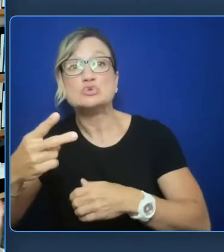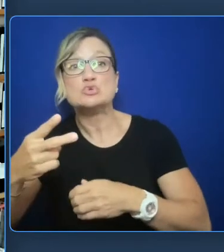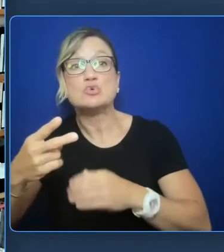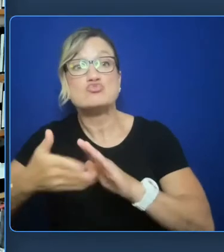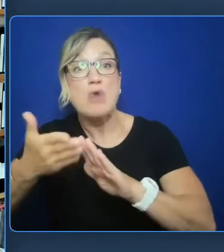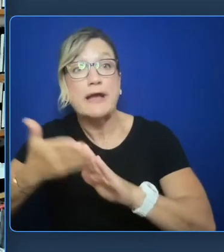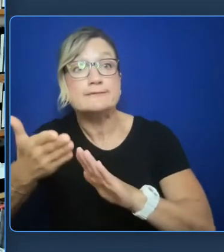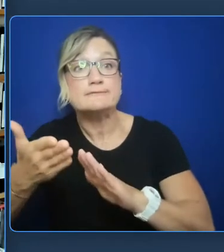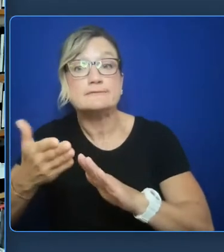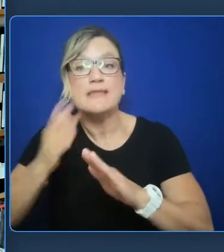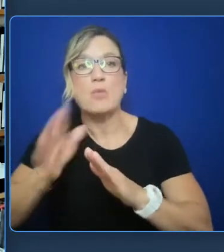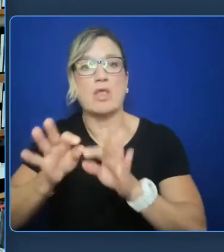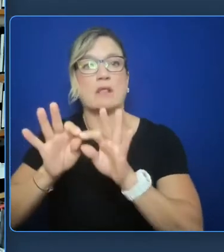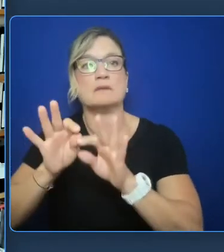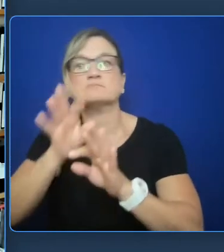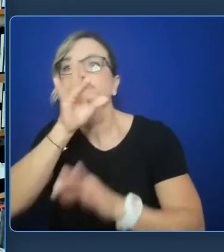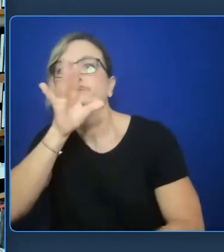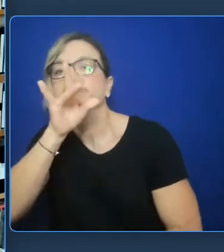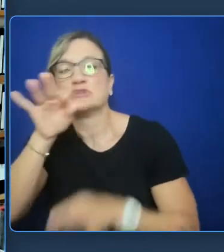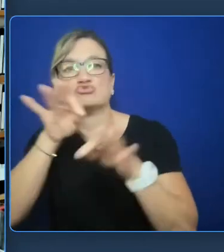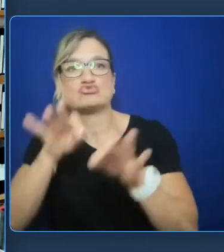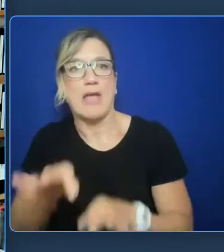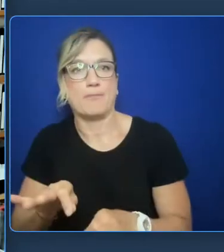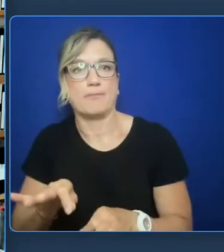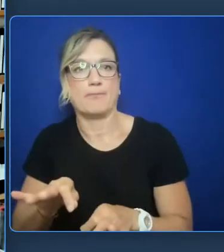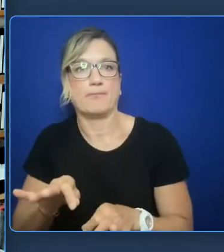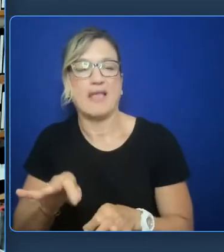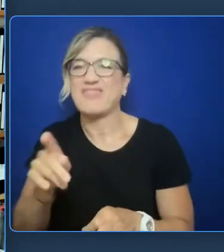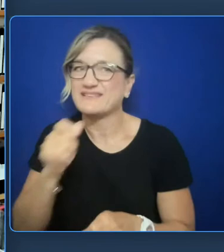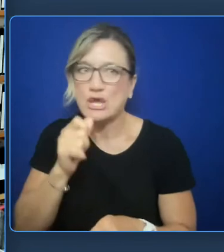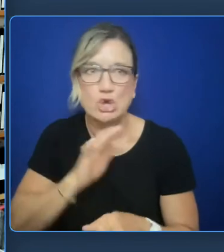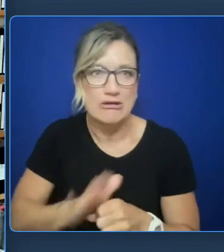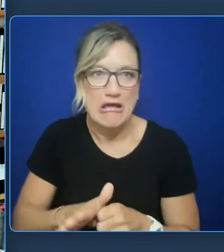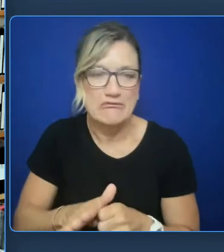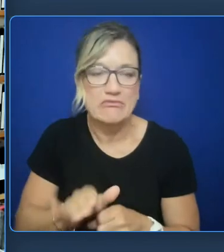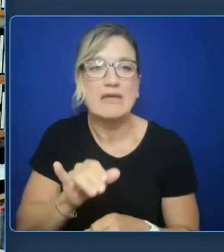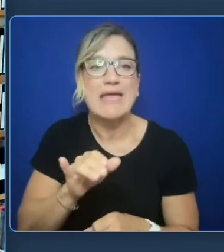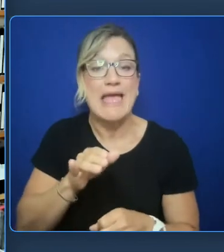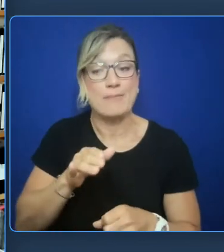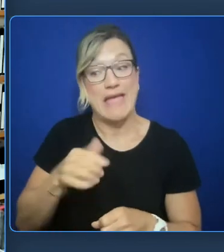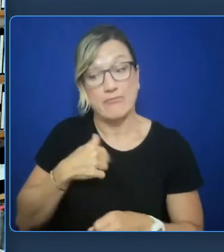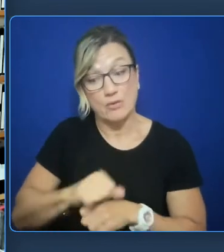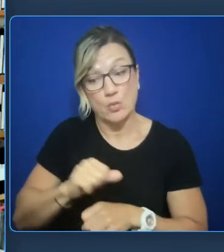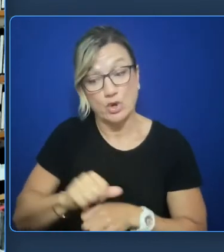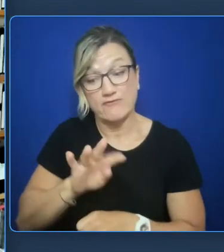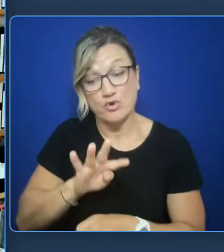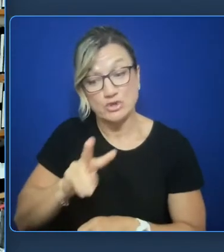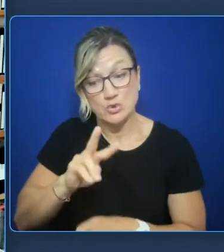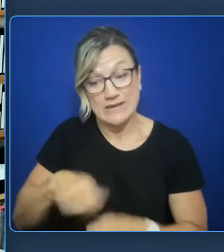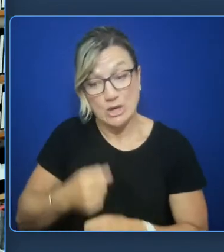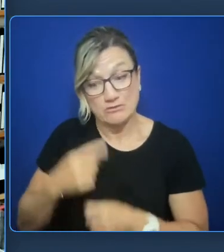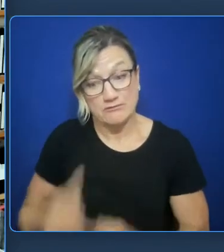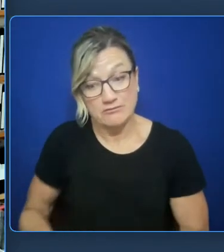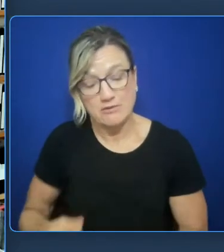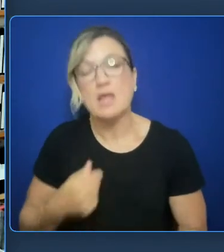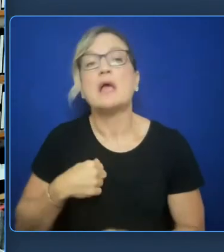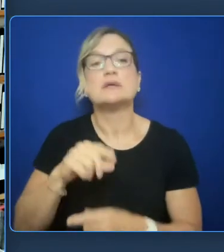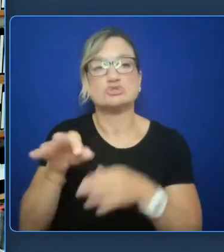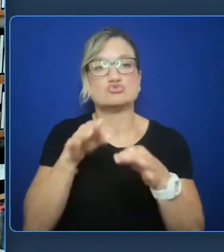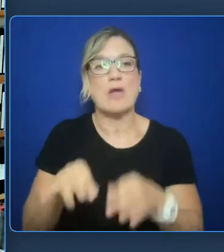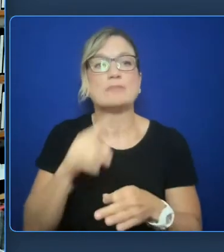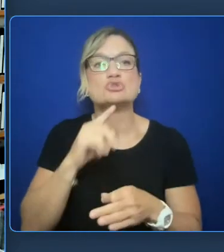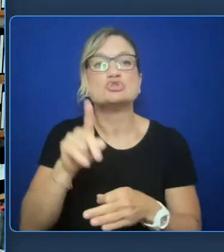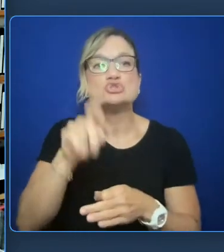a six-week run. Personally, I don't think that's good enough. After 42 years, no, I think a describer should be a part